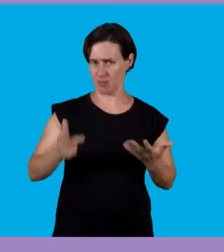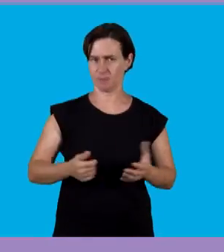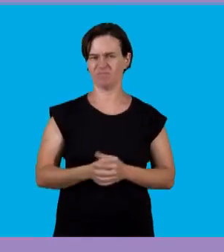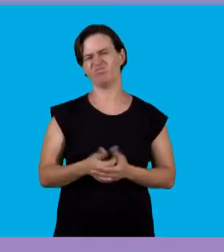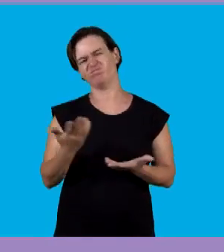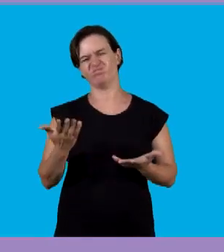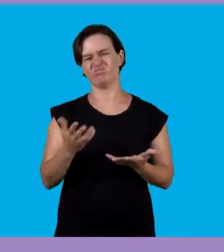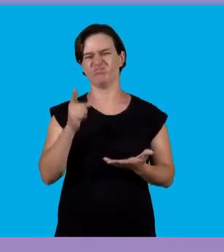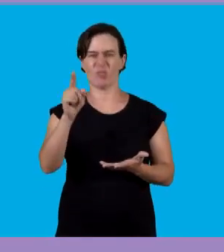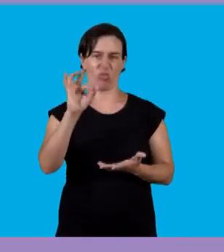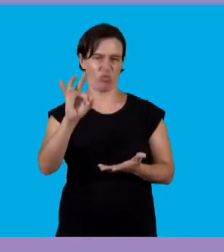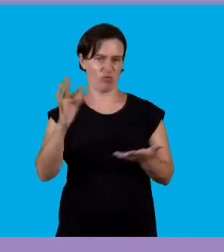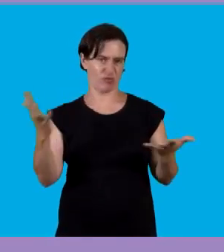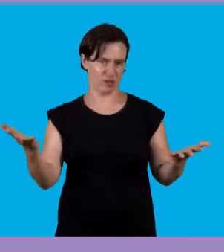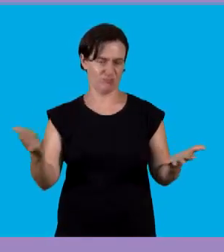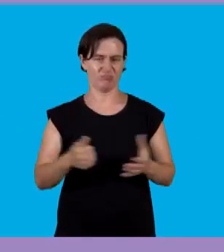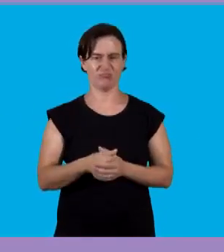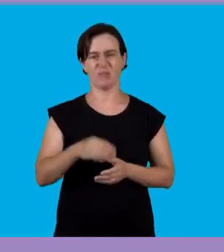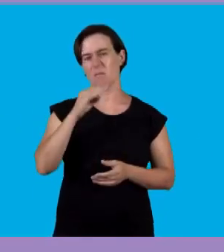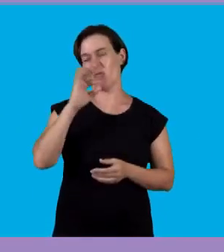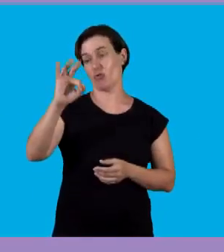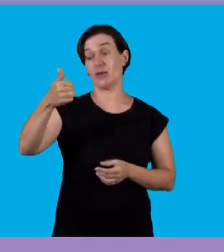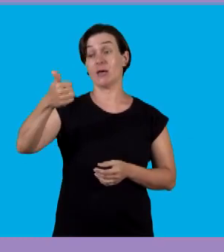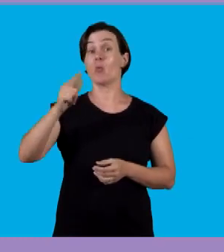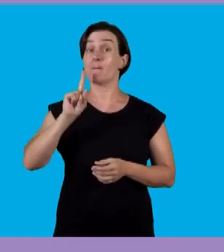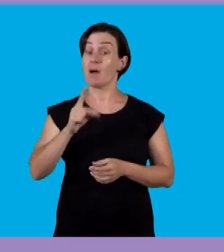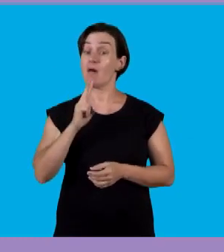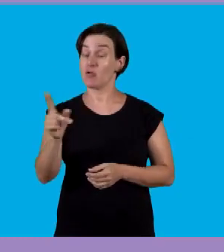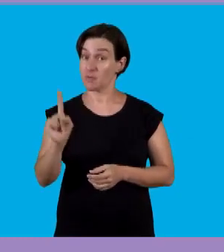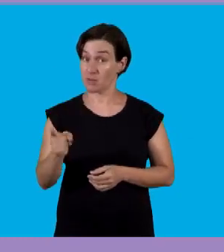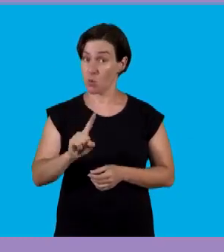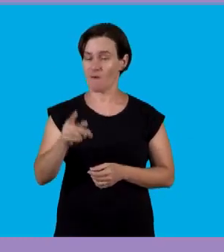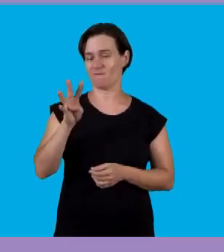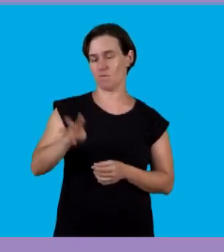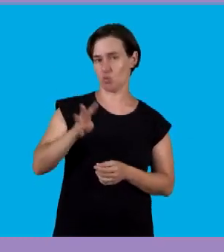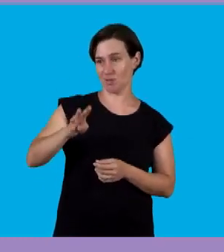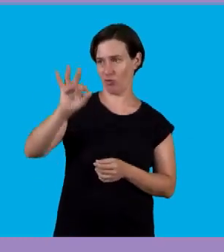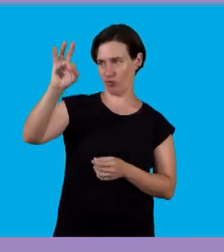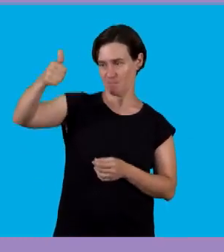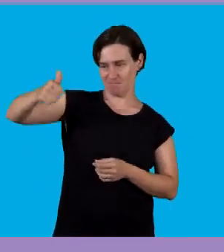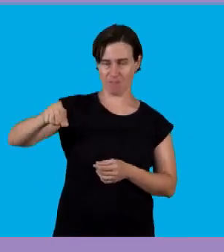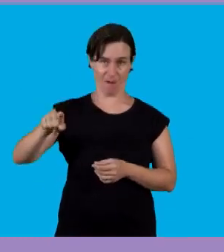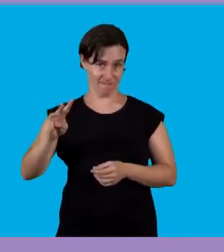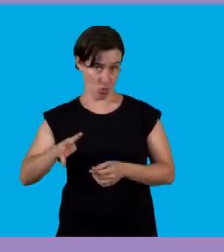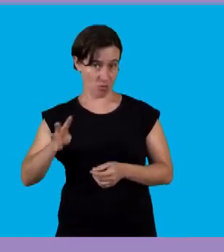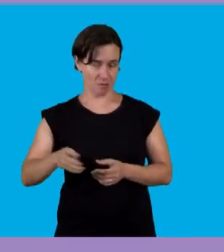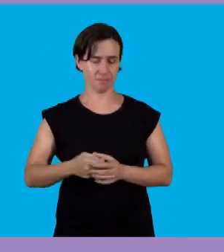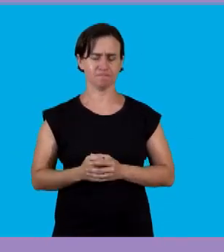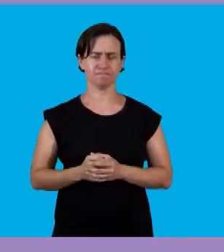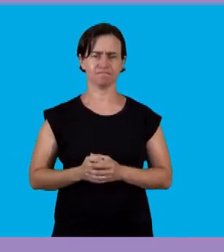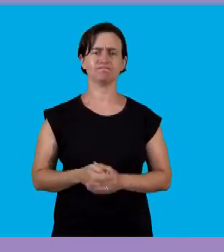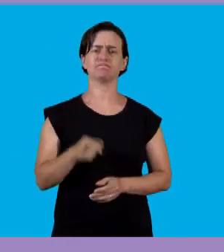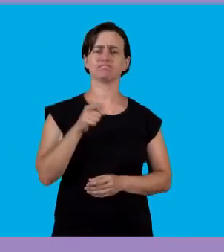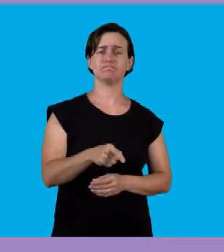value. We can take the input value of 3, which gave us an output value of 14. Now that 3 is going to